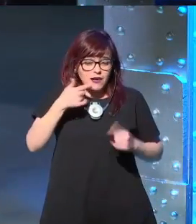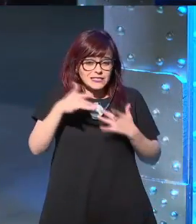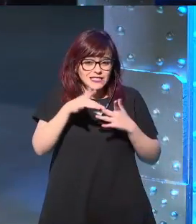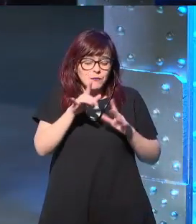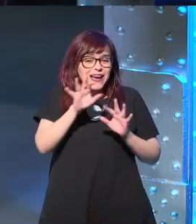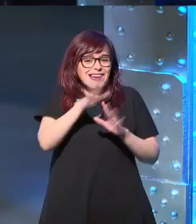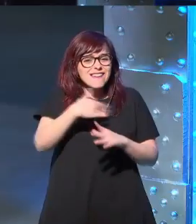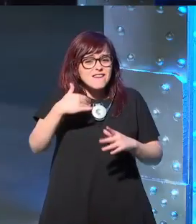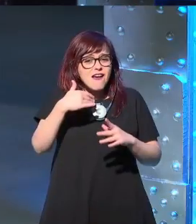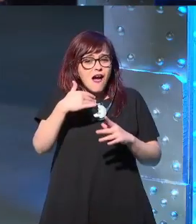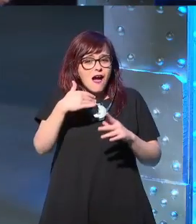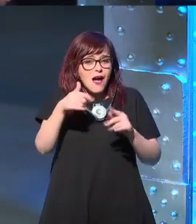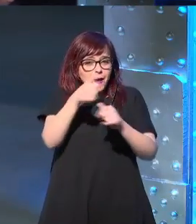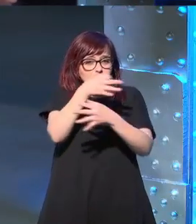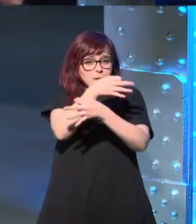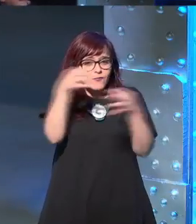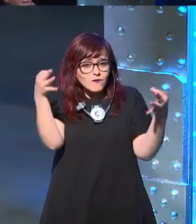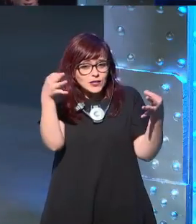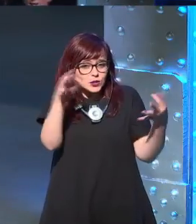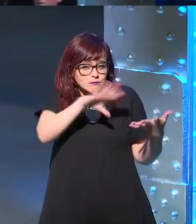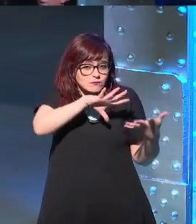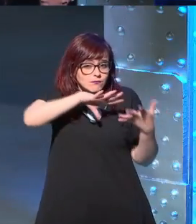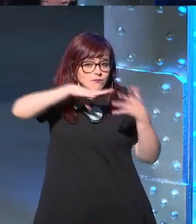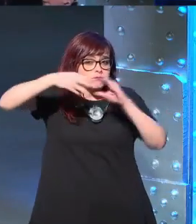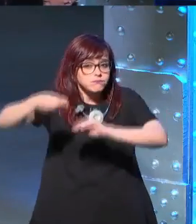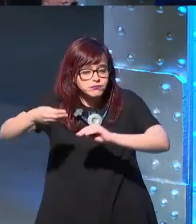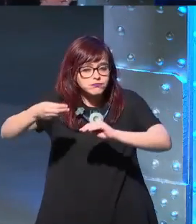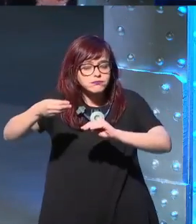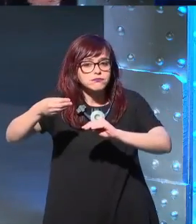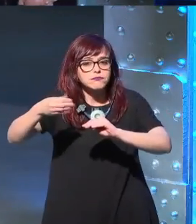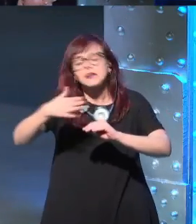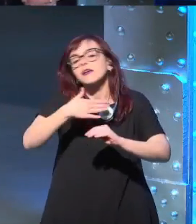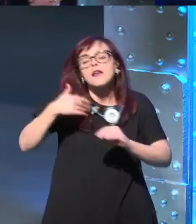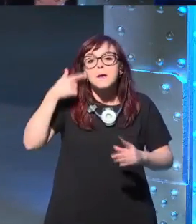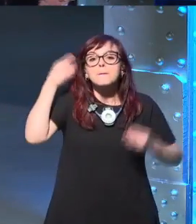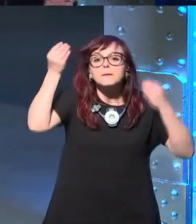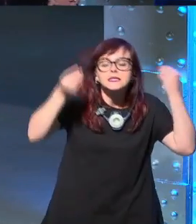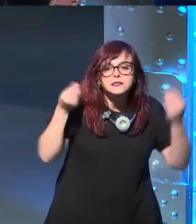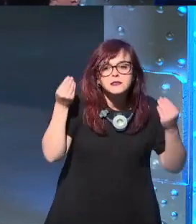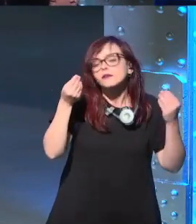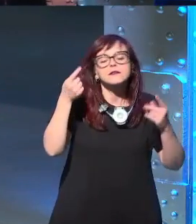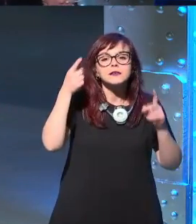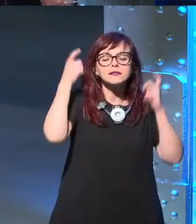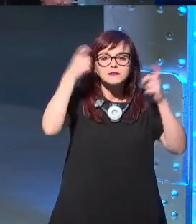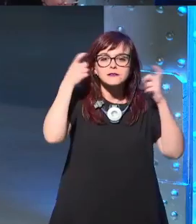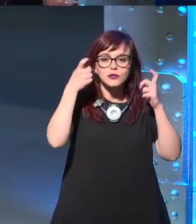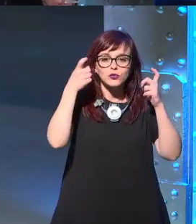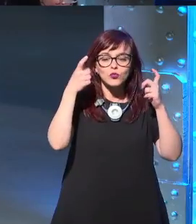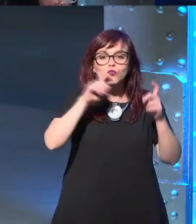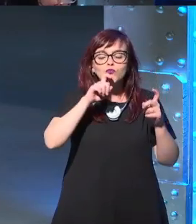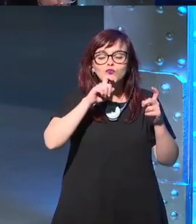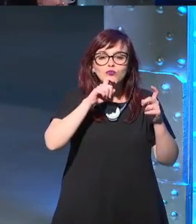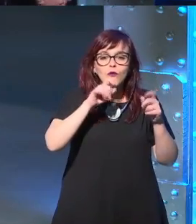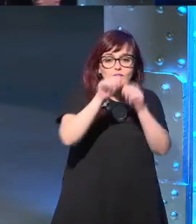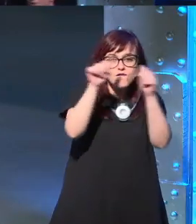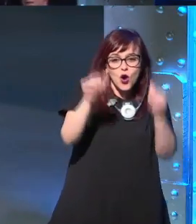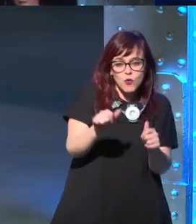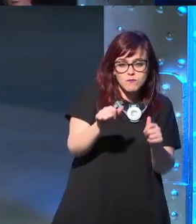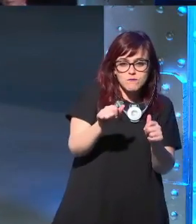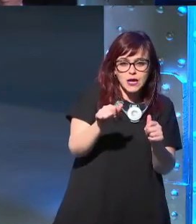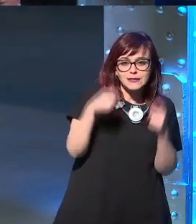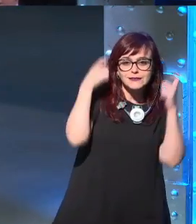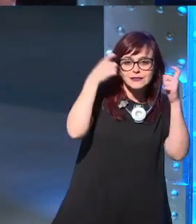proportions right. And at the same time, he's still geeking out, still trying hard to figure how do you square the circle.